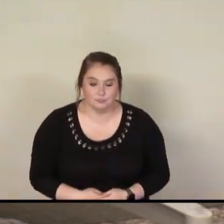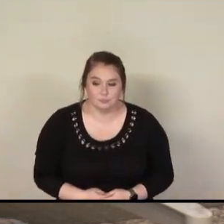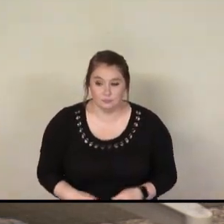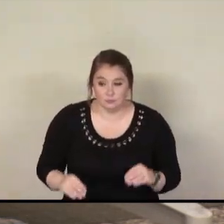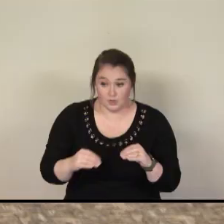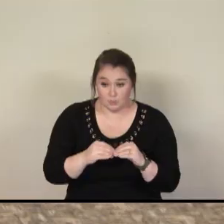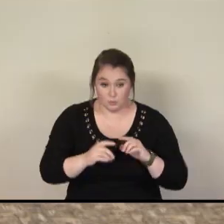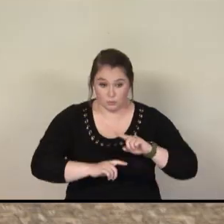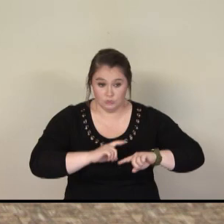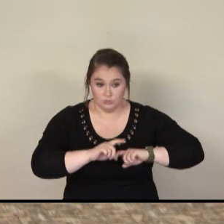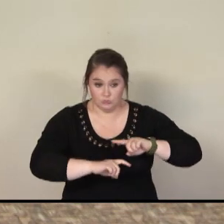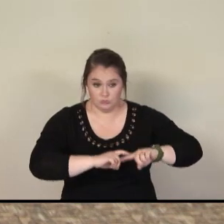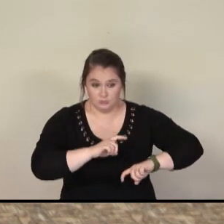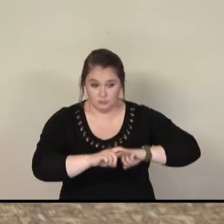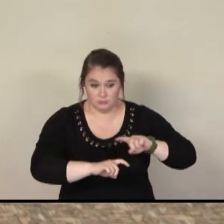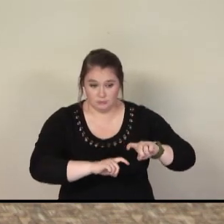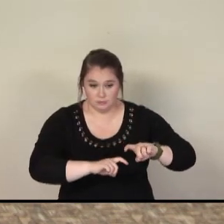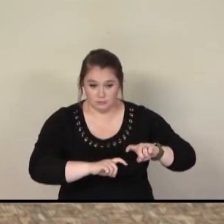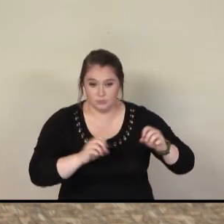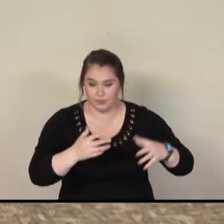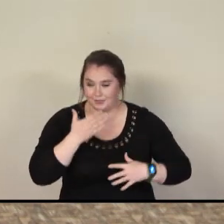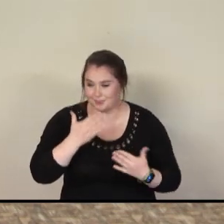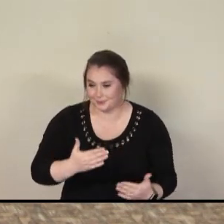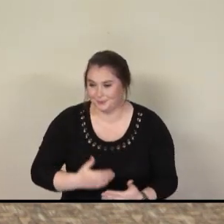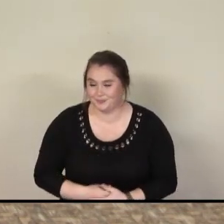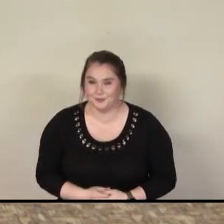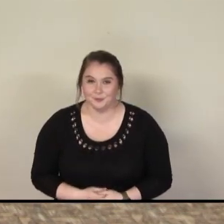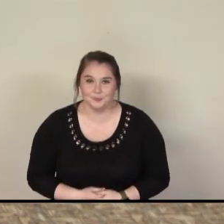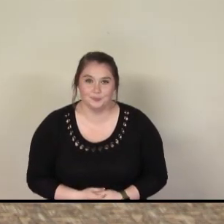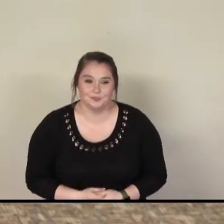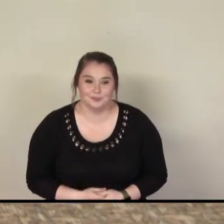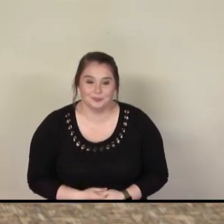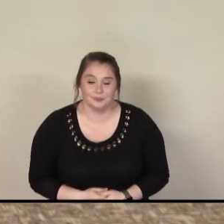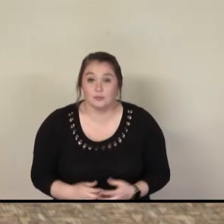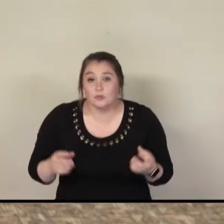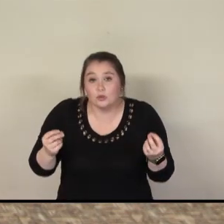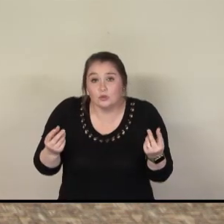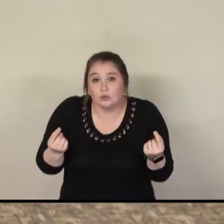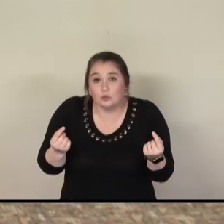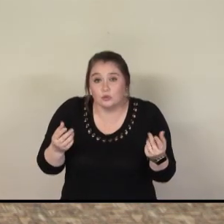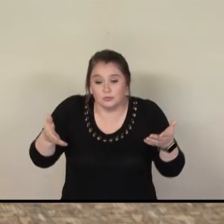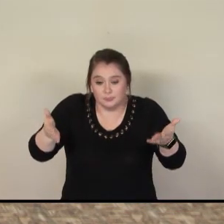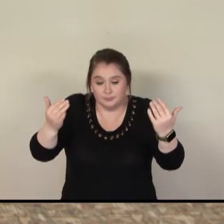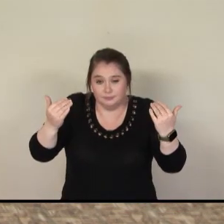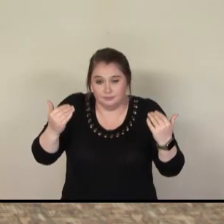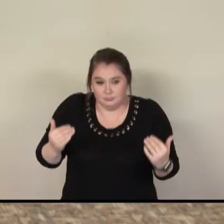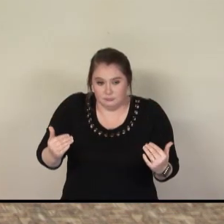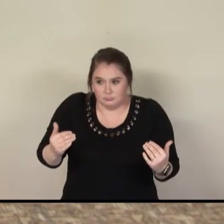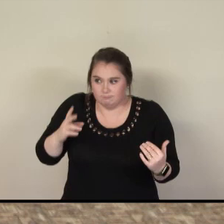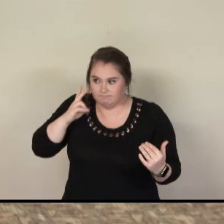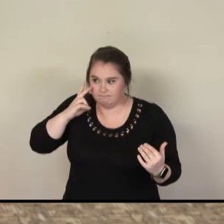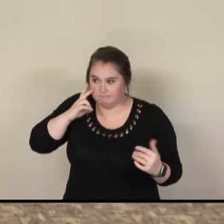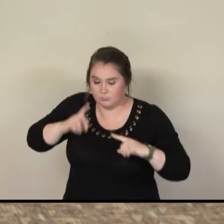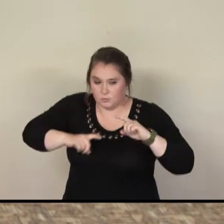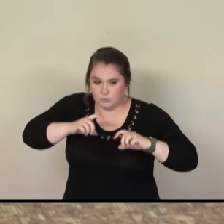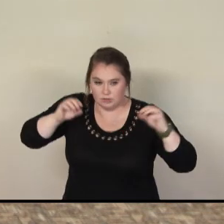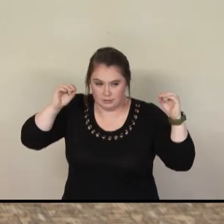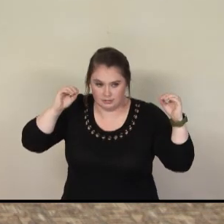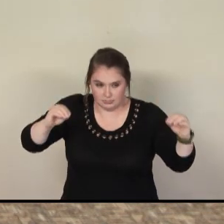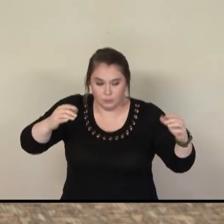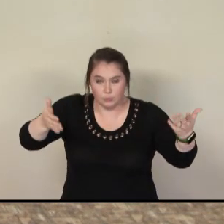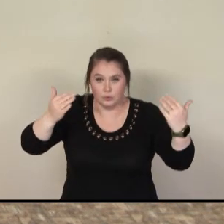Any other questions? Okay, thank you. We're going to move on to, seeing that there's no more questions, we're moving